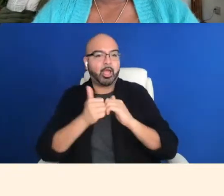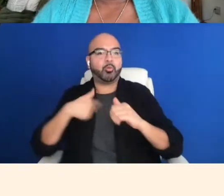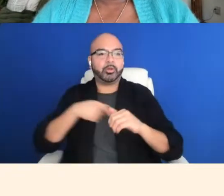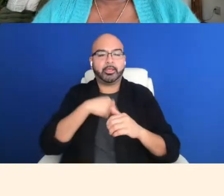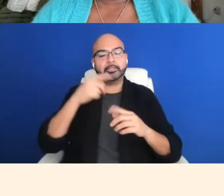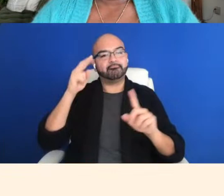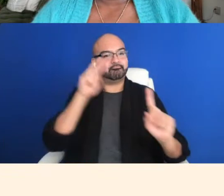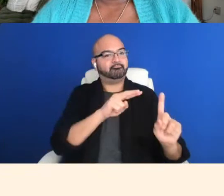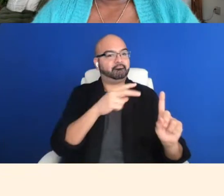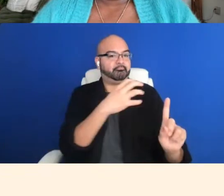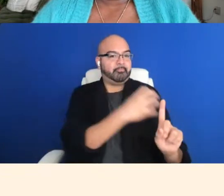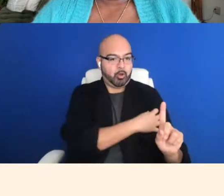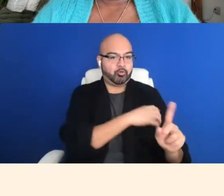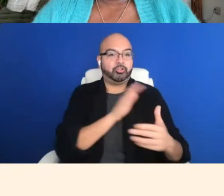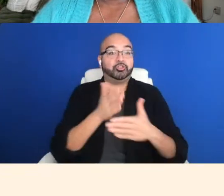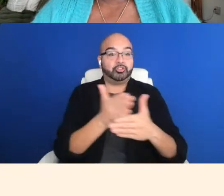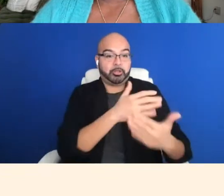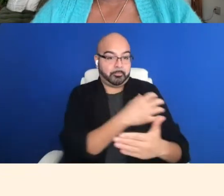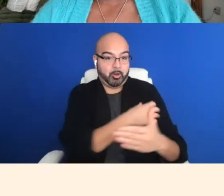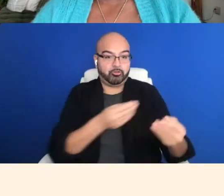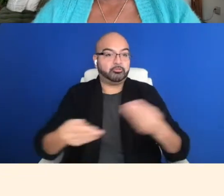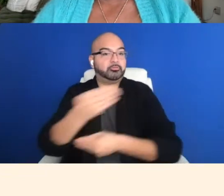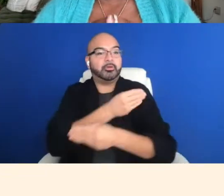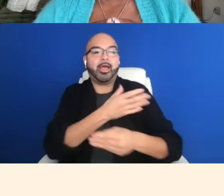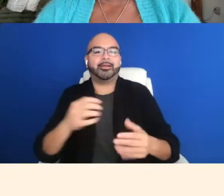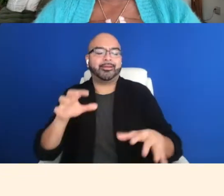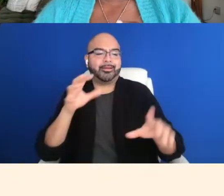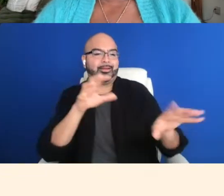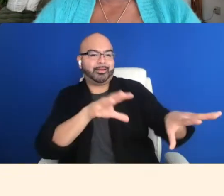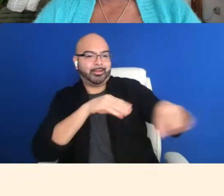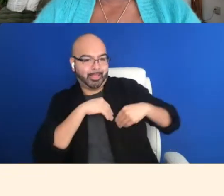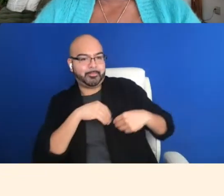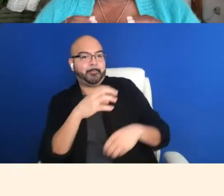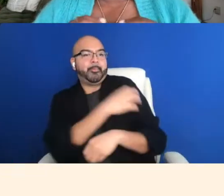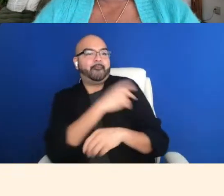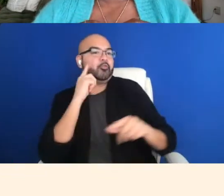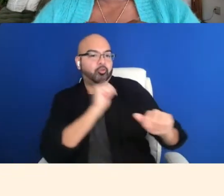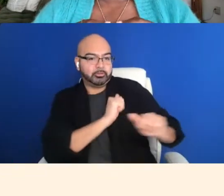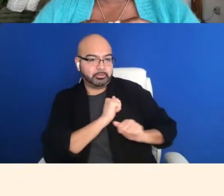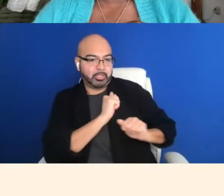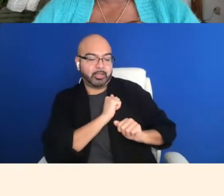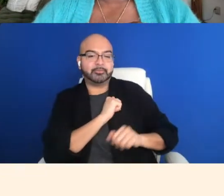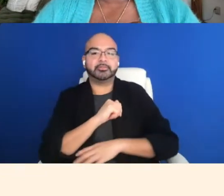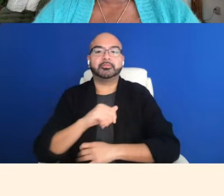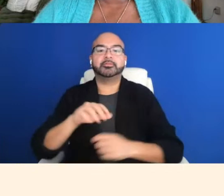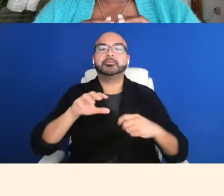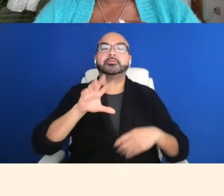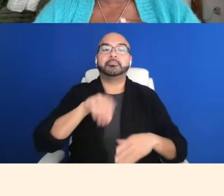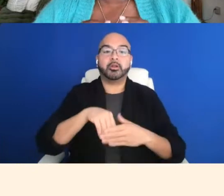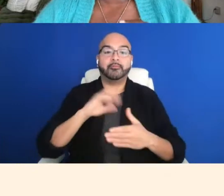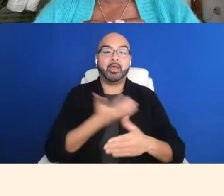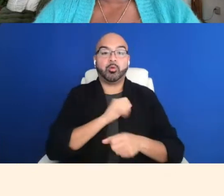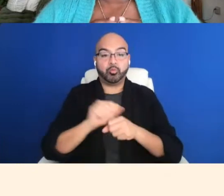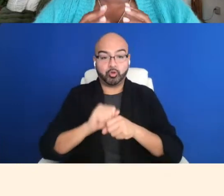claim power for ourselves. So, part of our work internally in our staff collective and in the co ops we